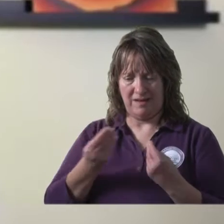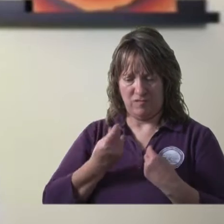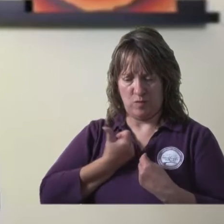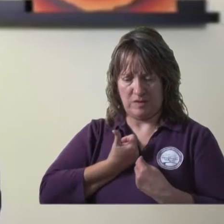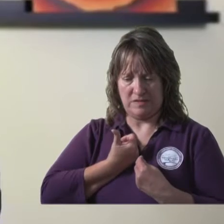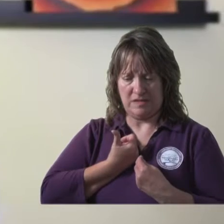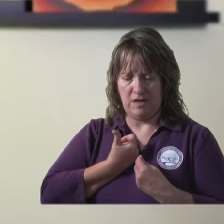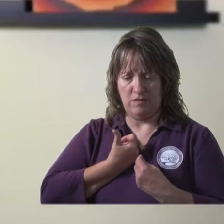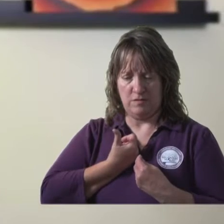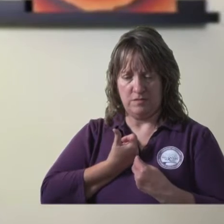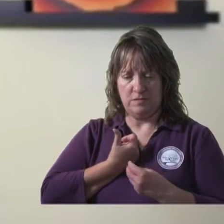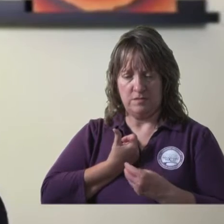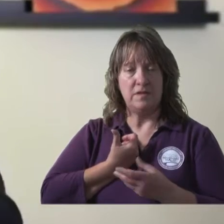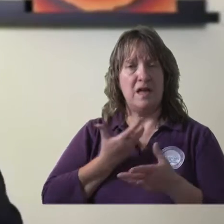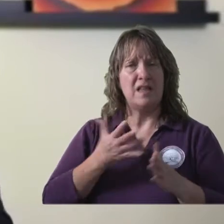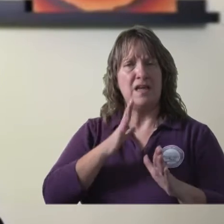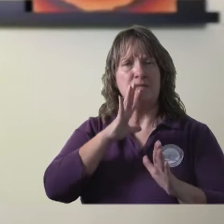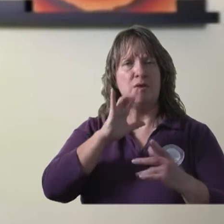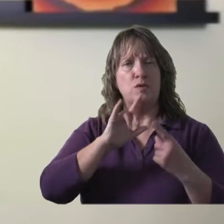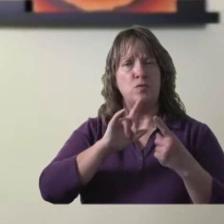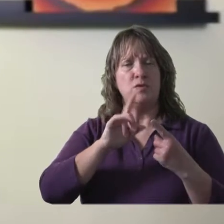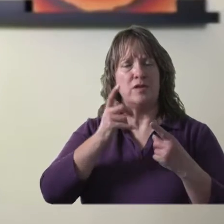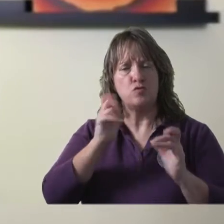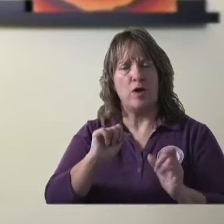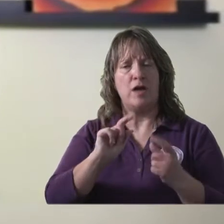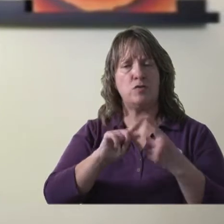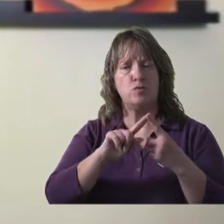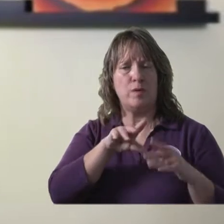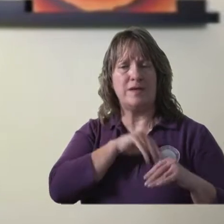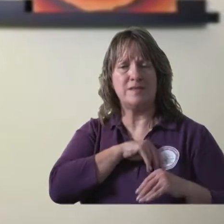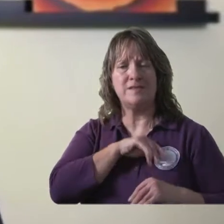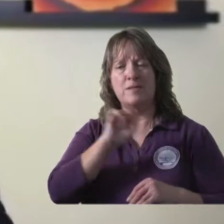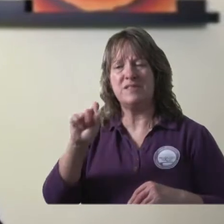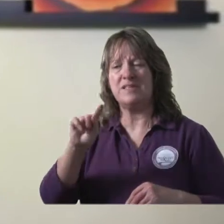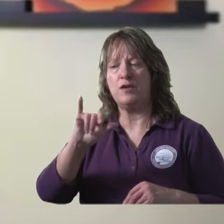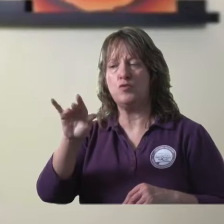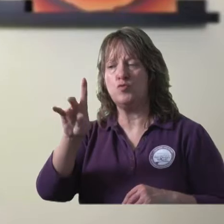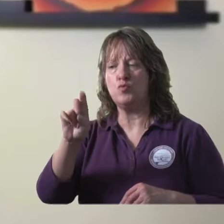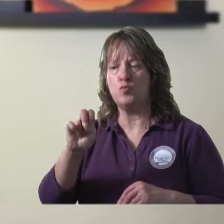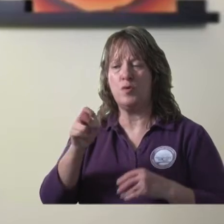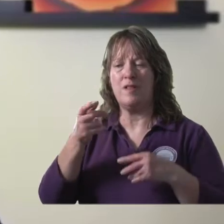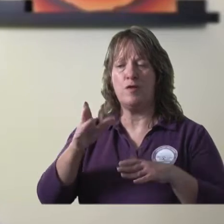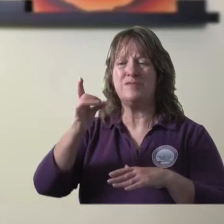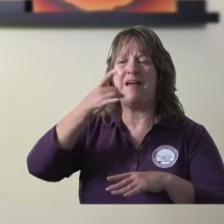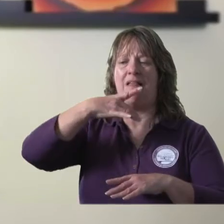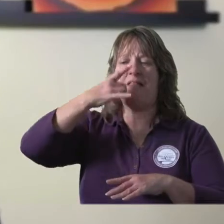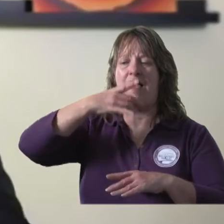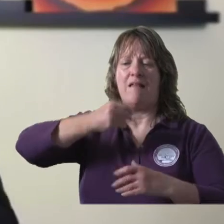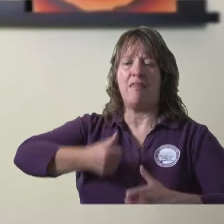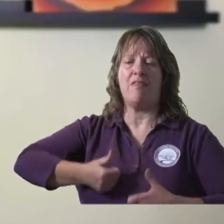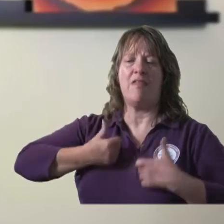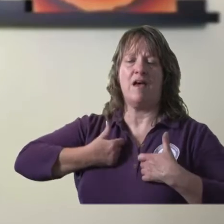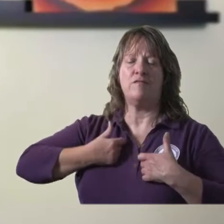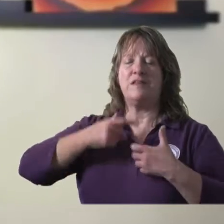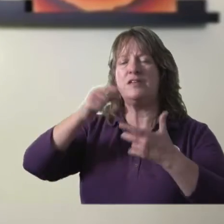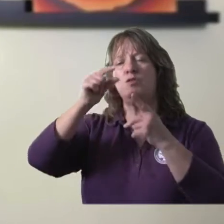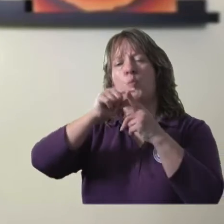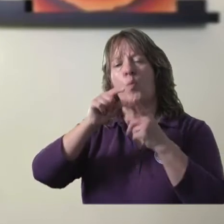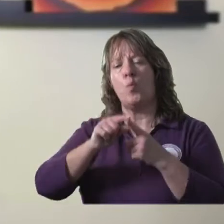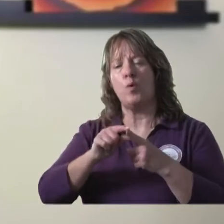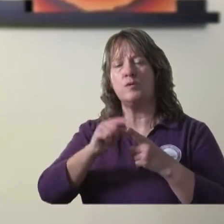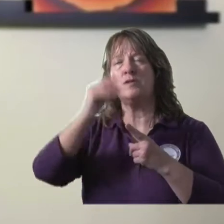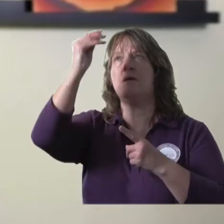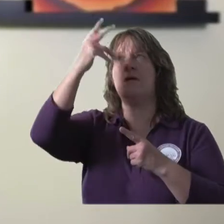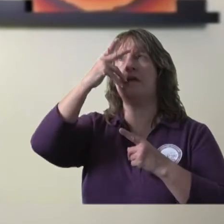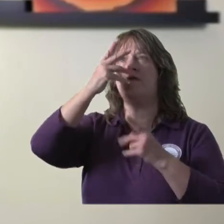ourselves. Let us seek to embody the spirit of St. Jude. Let us use this light and this life and these words as a beacon